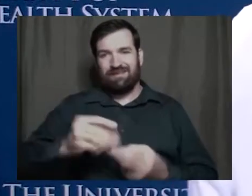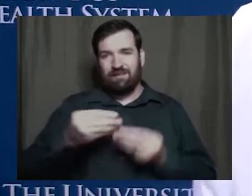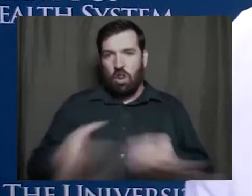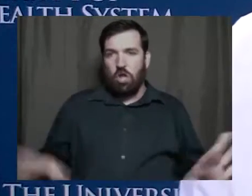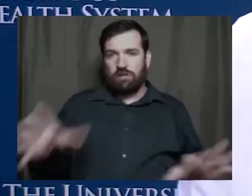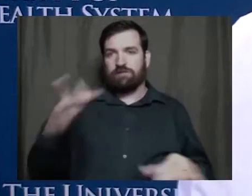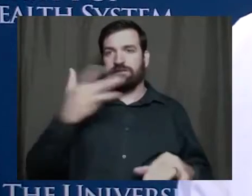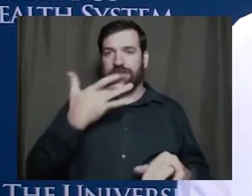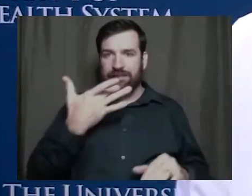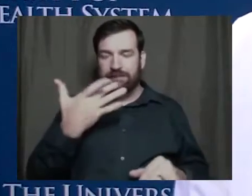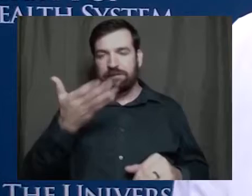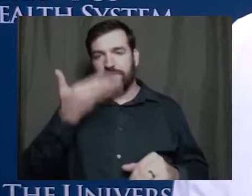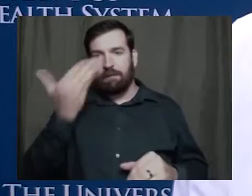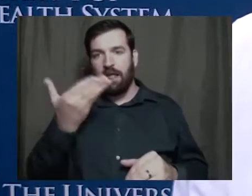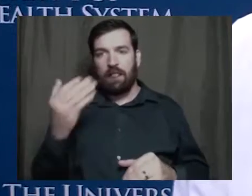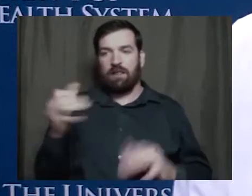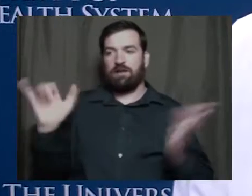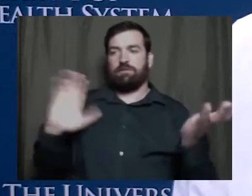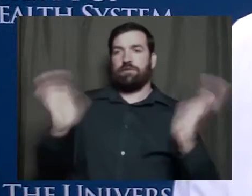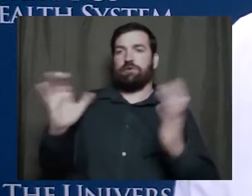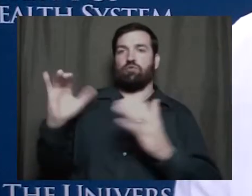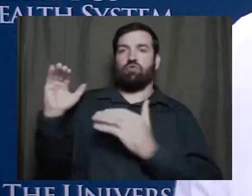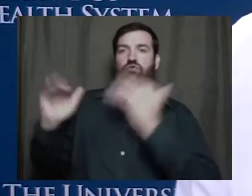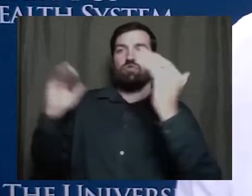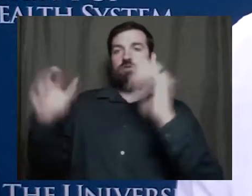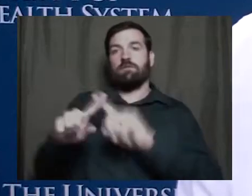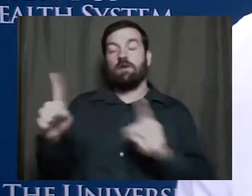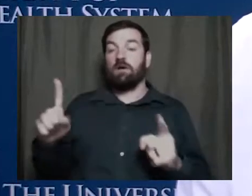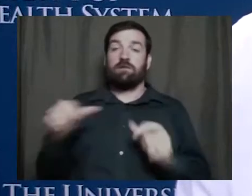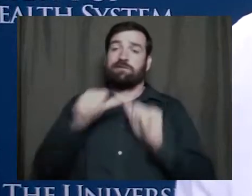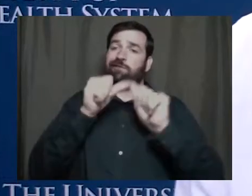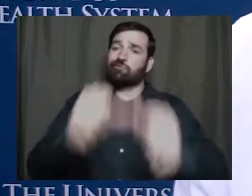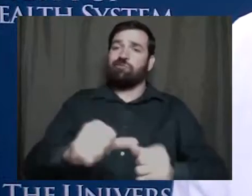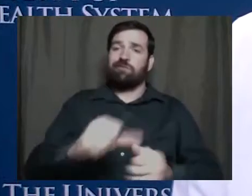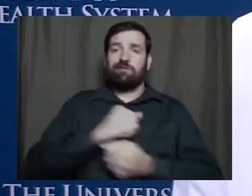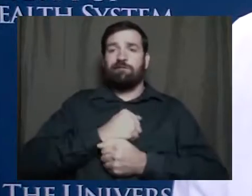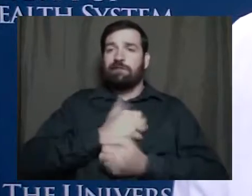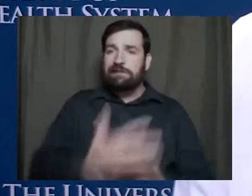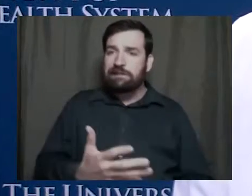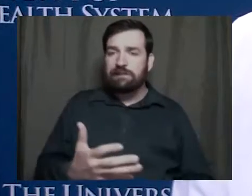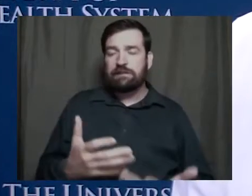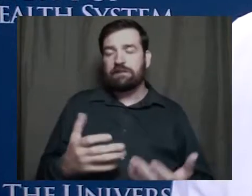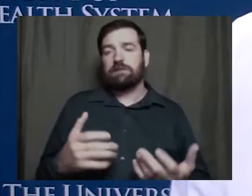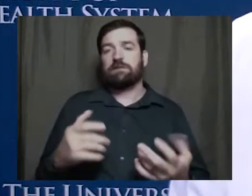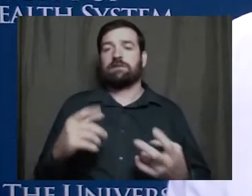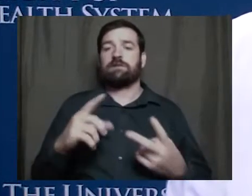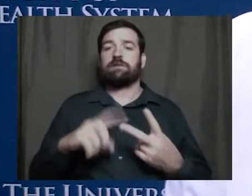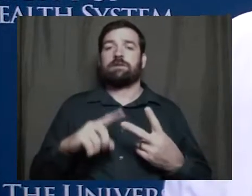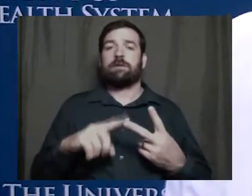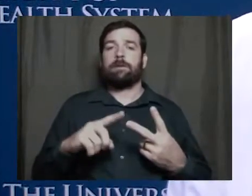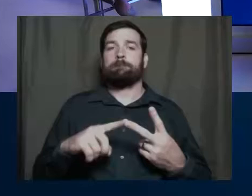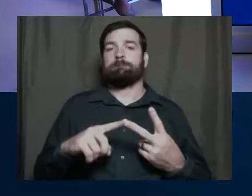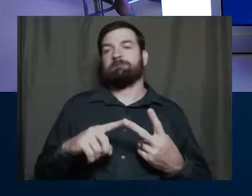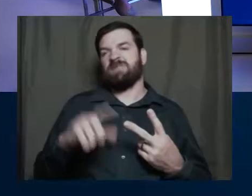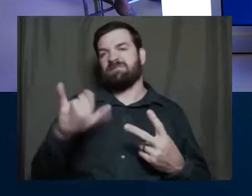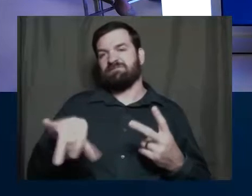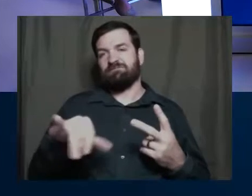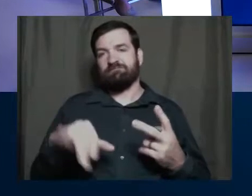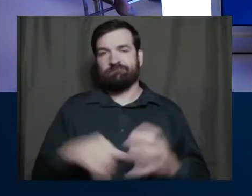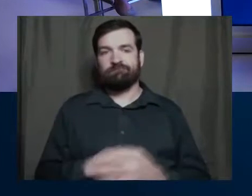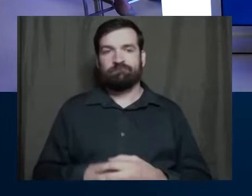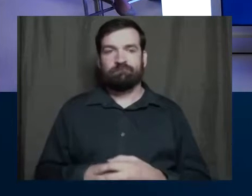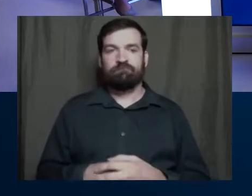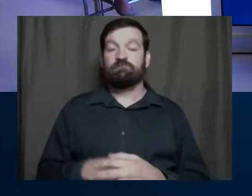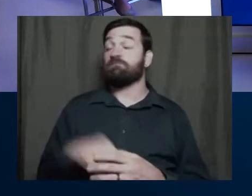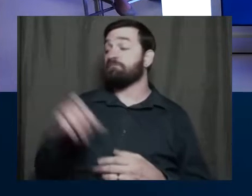adult population, but it is a lot of the chronic fatigue type of things that we're seeing in the more long hauler kids. The reference I